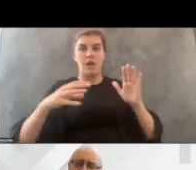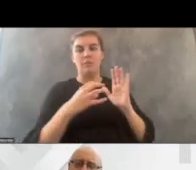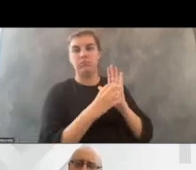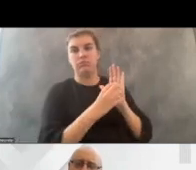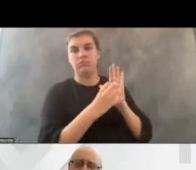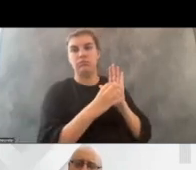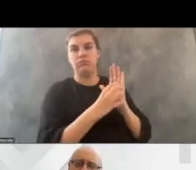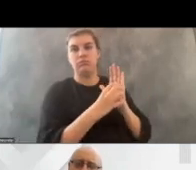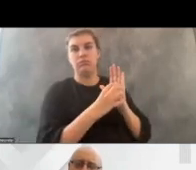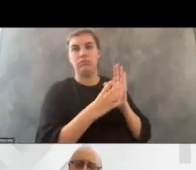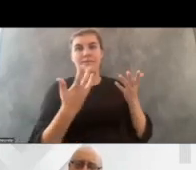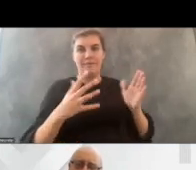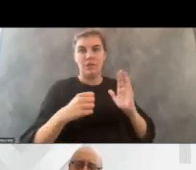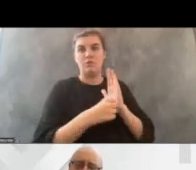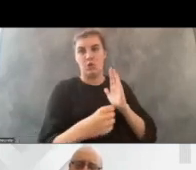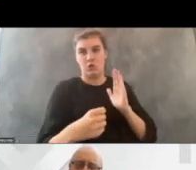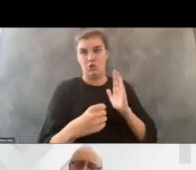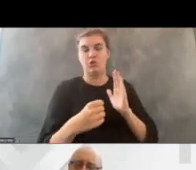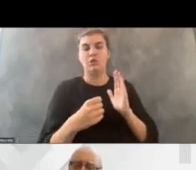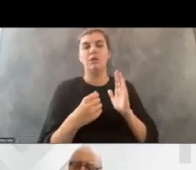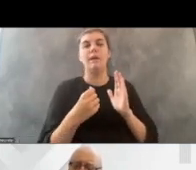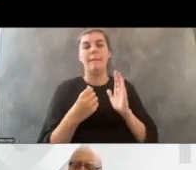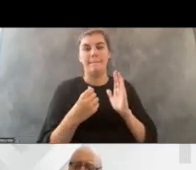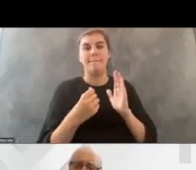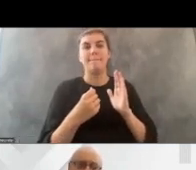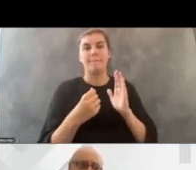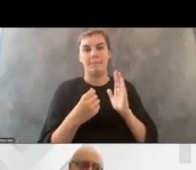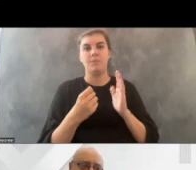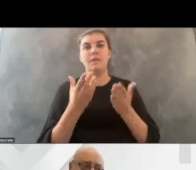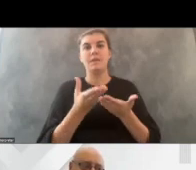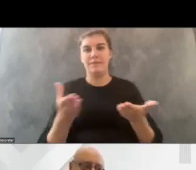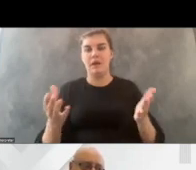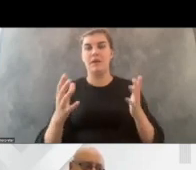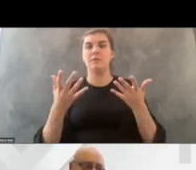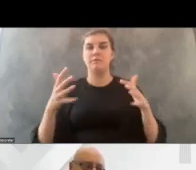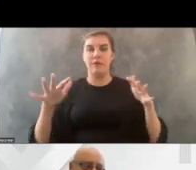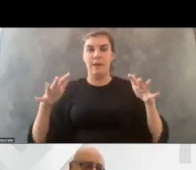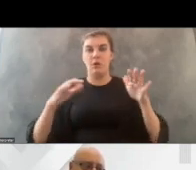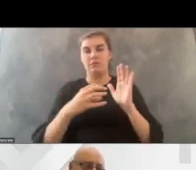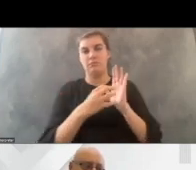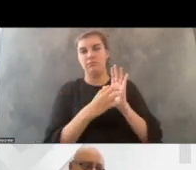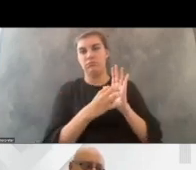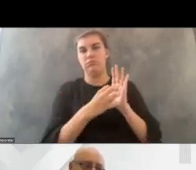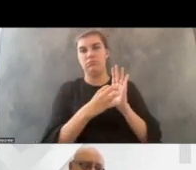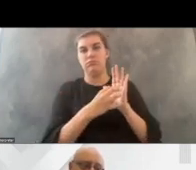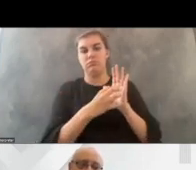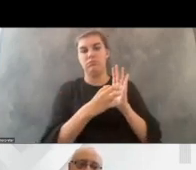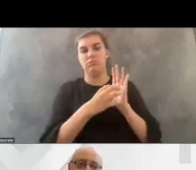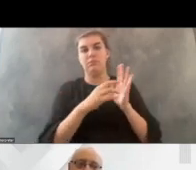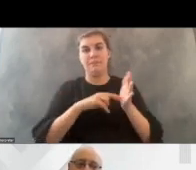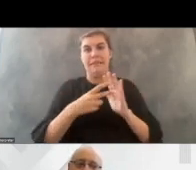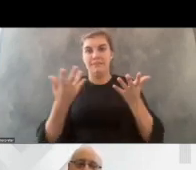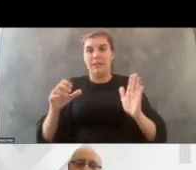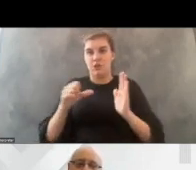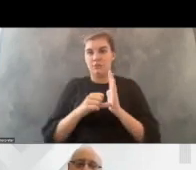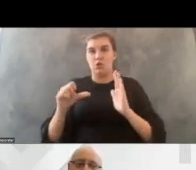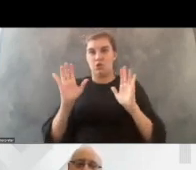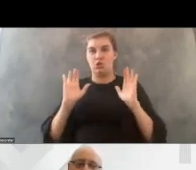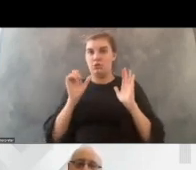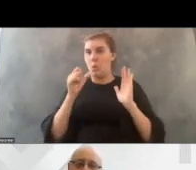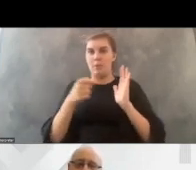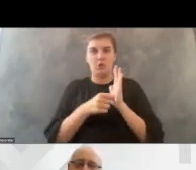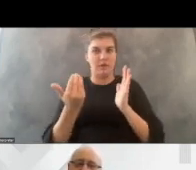doesn't have the ability to just look at the signal and know that. So what this what this does is gives when they push the button, it